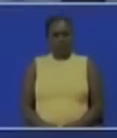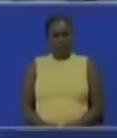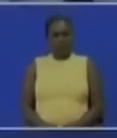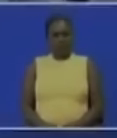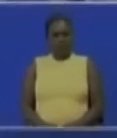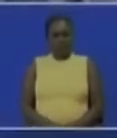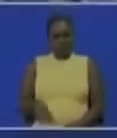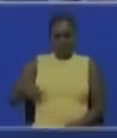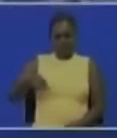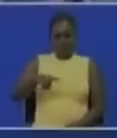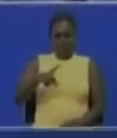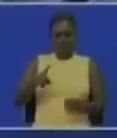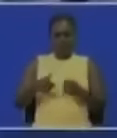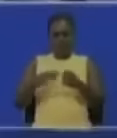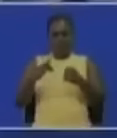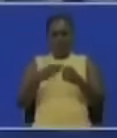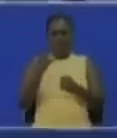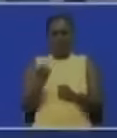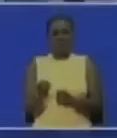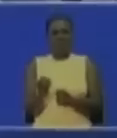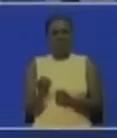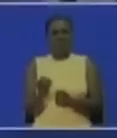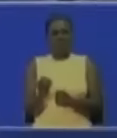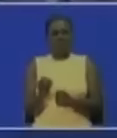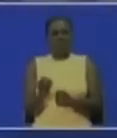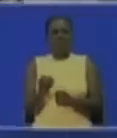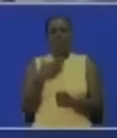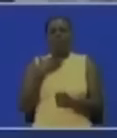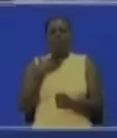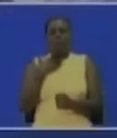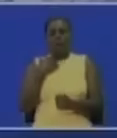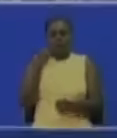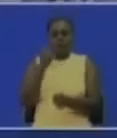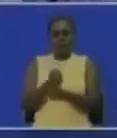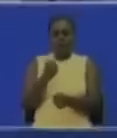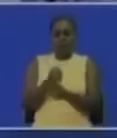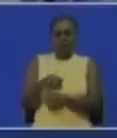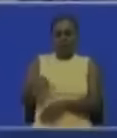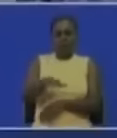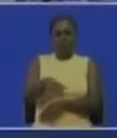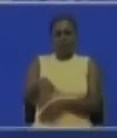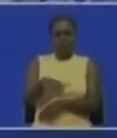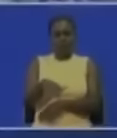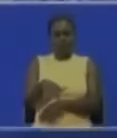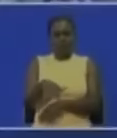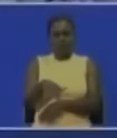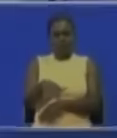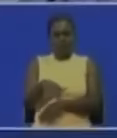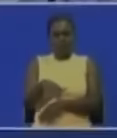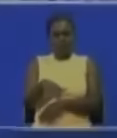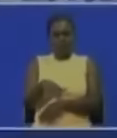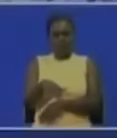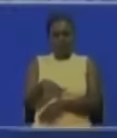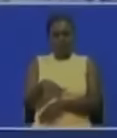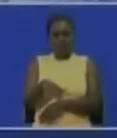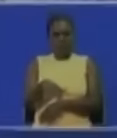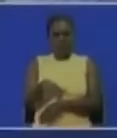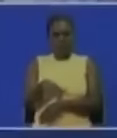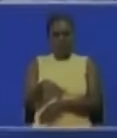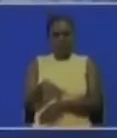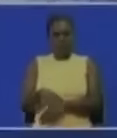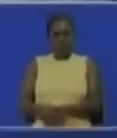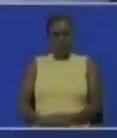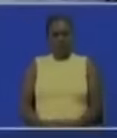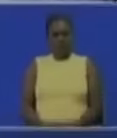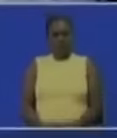to 680 because of lack of space, office space. And the same office space we are trying to get for the members up fourth floor